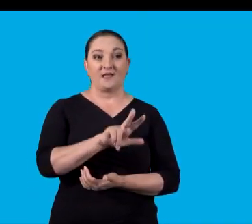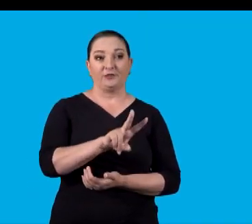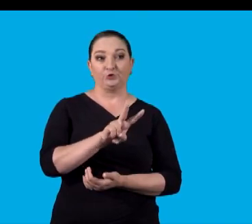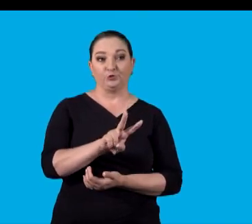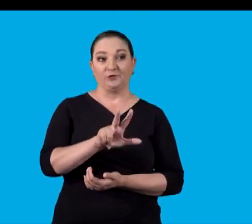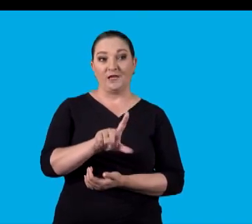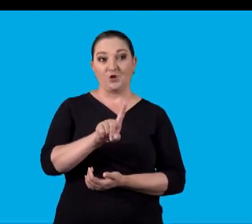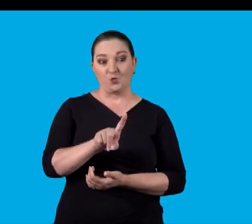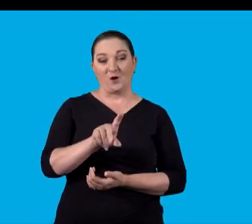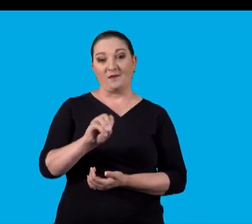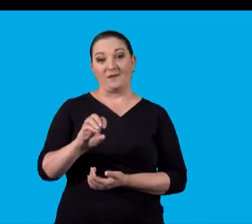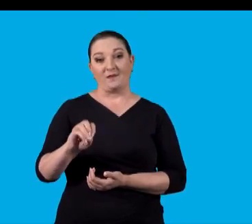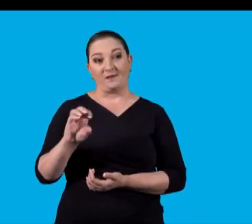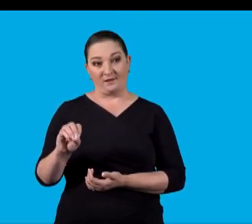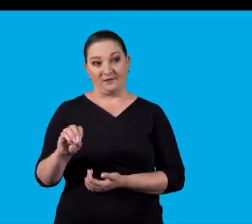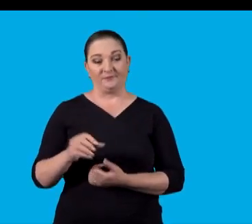8,281,000.